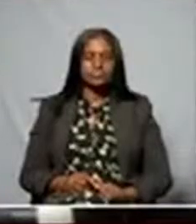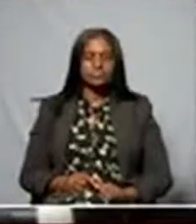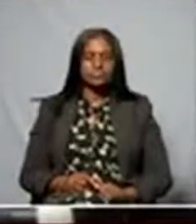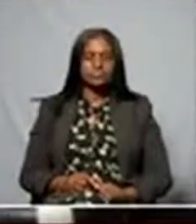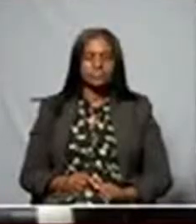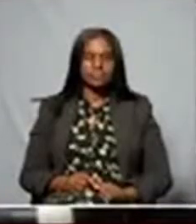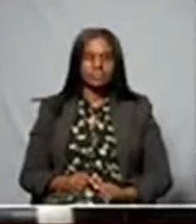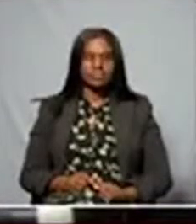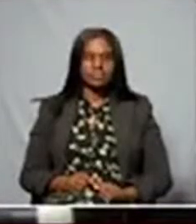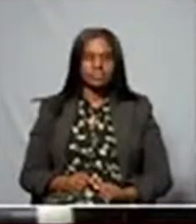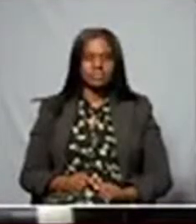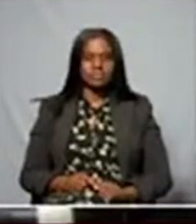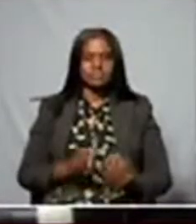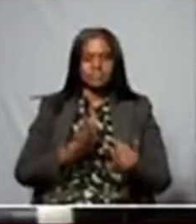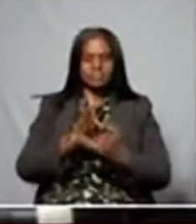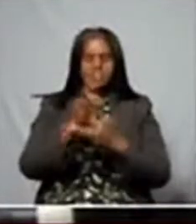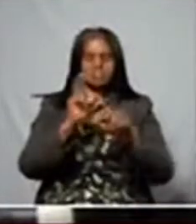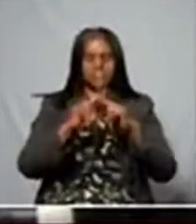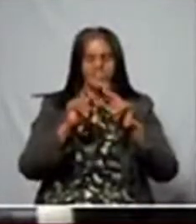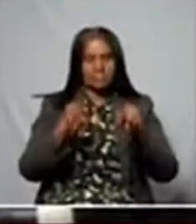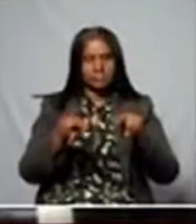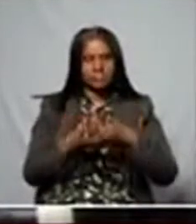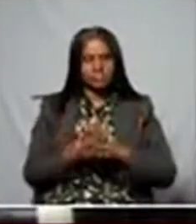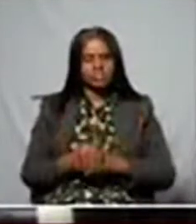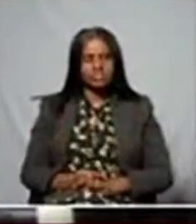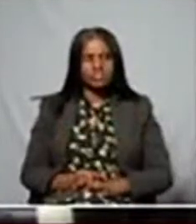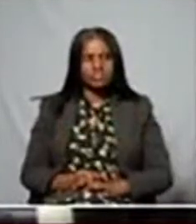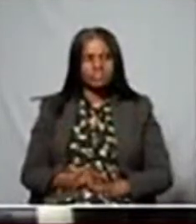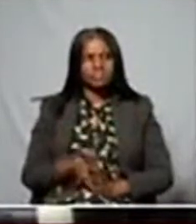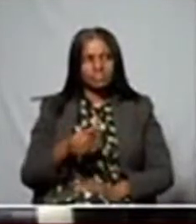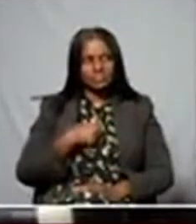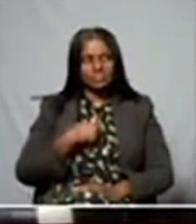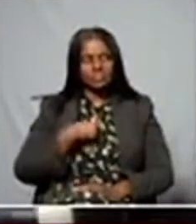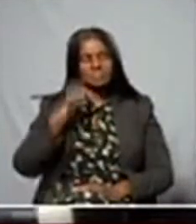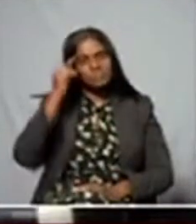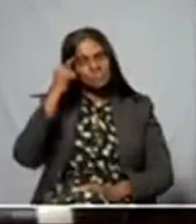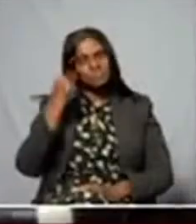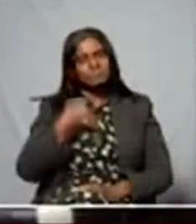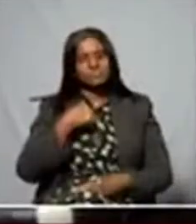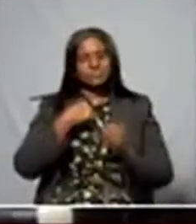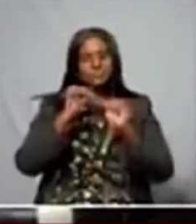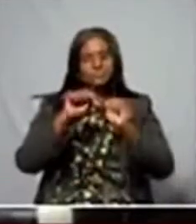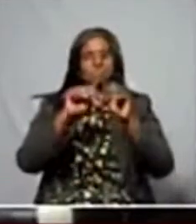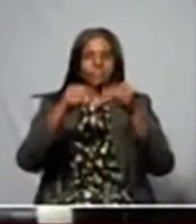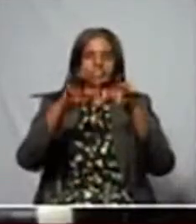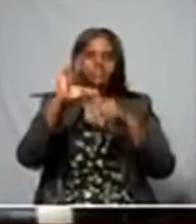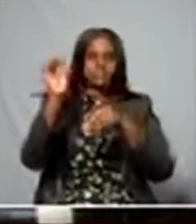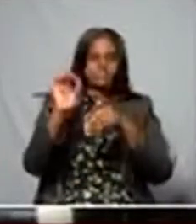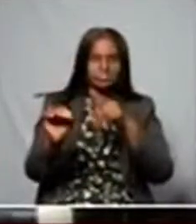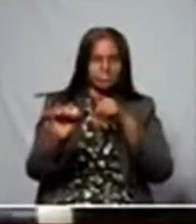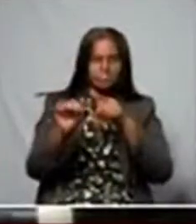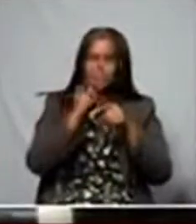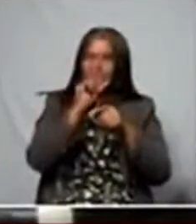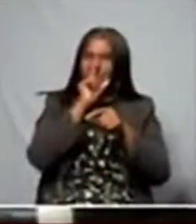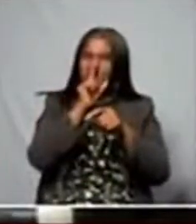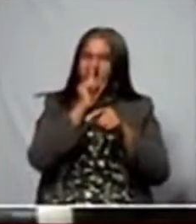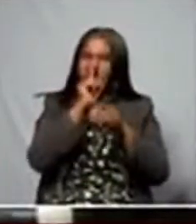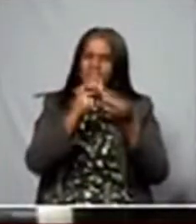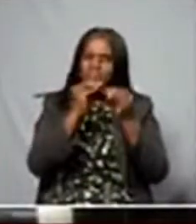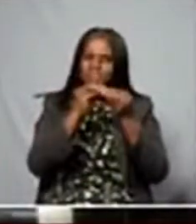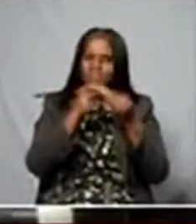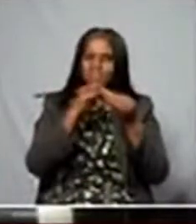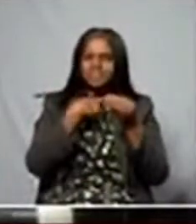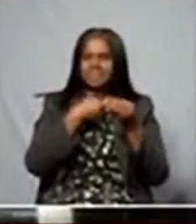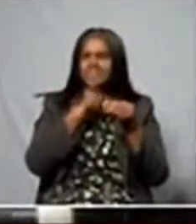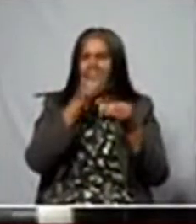Okay. Through the Chair, I think I can give a percentage instead of the actual figure so that I don't mislead